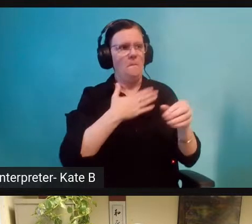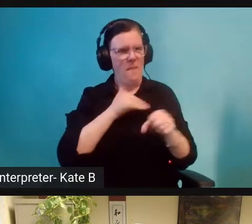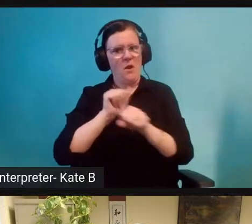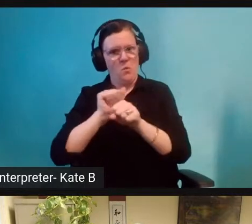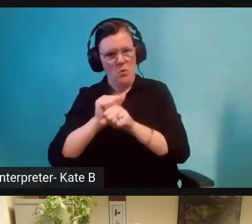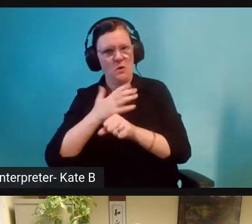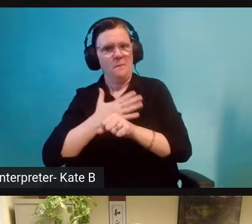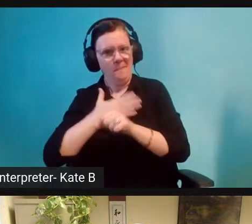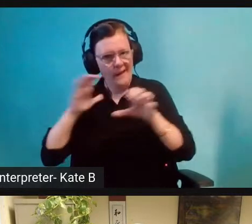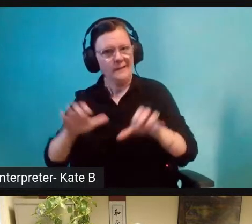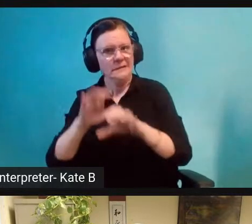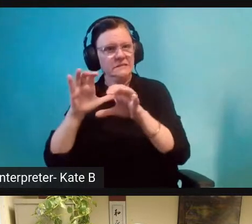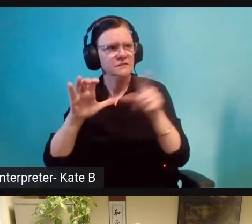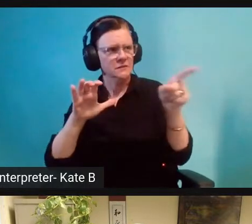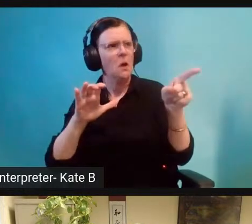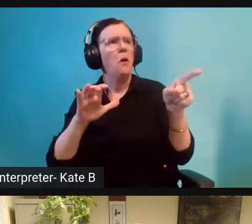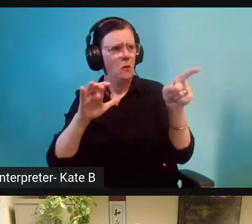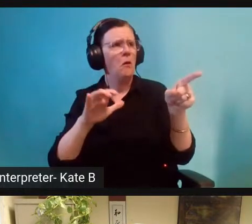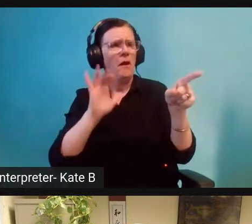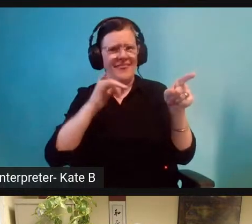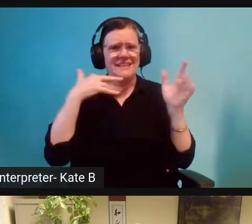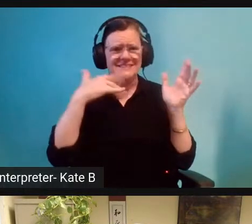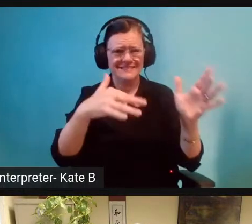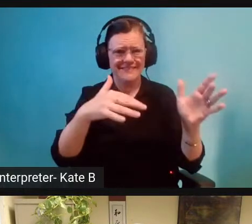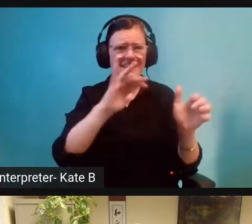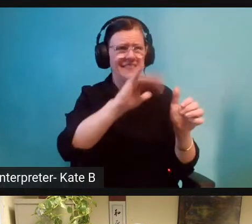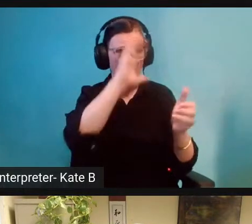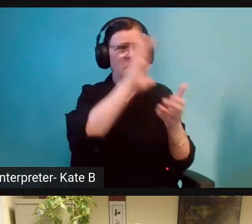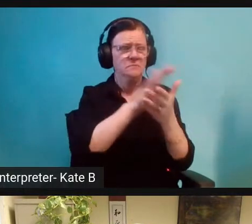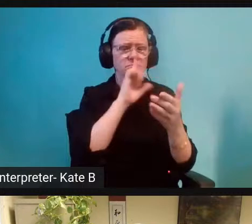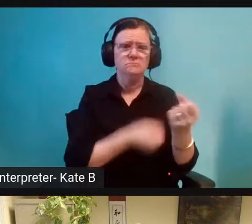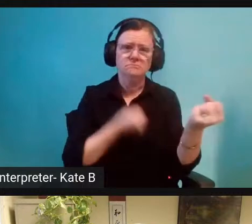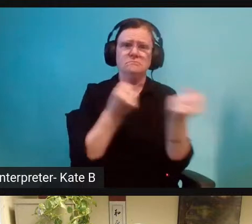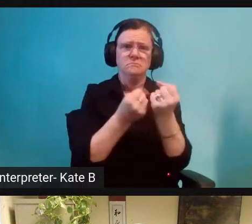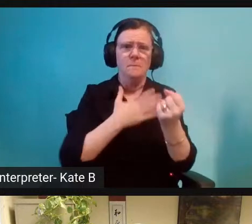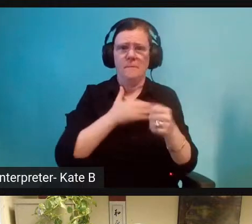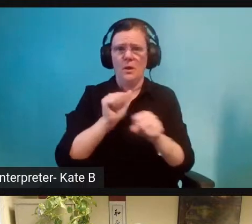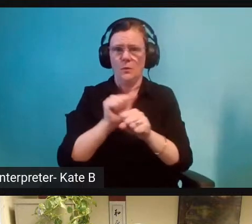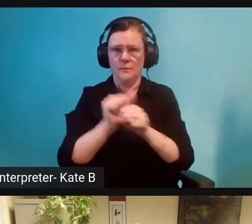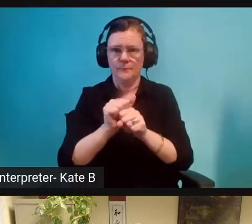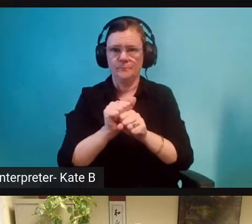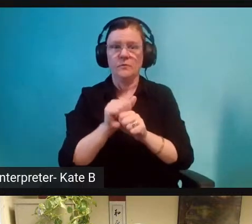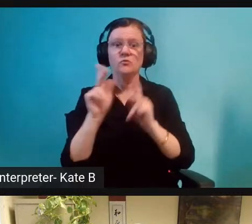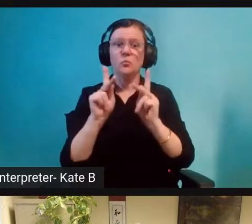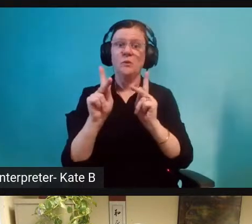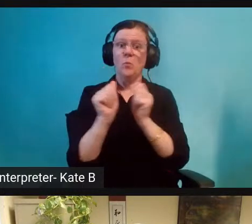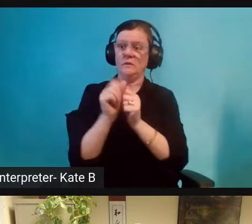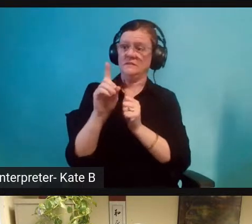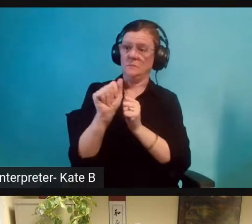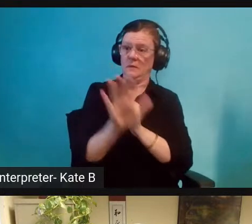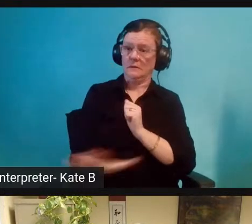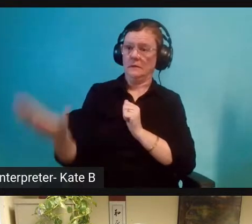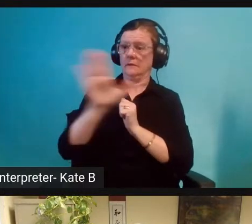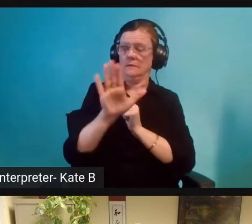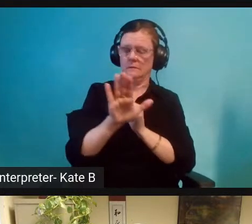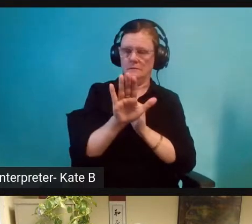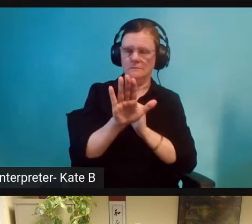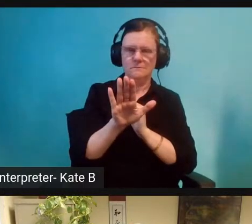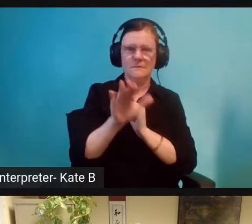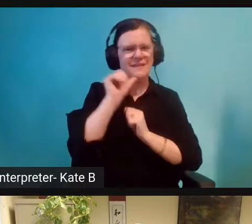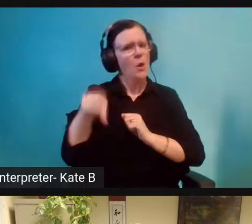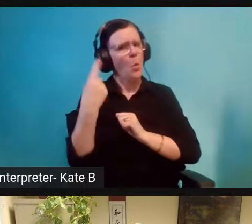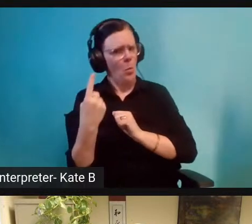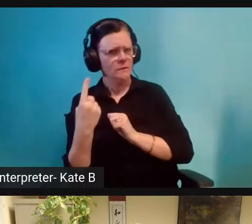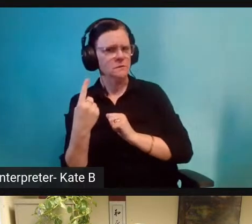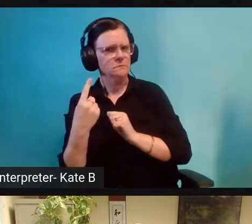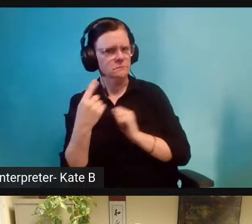doing because I look at the lives of disabled people, not exclusively